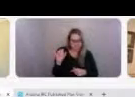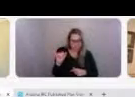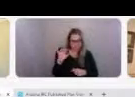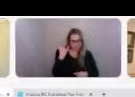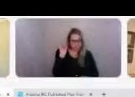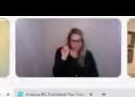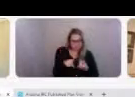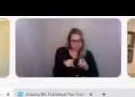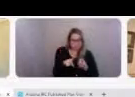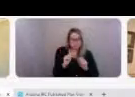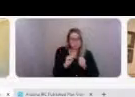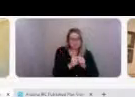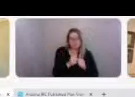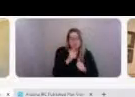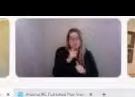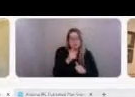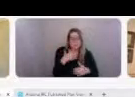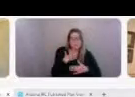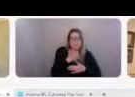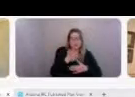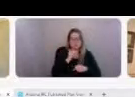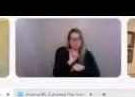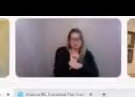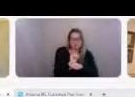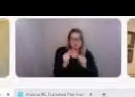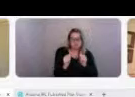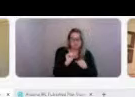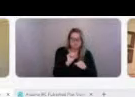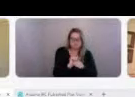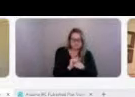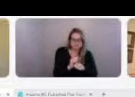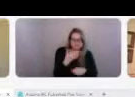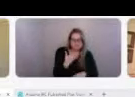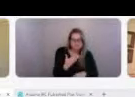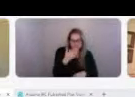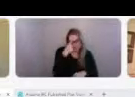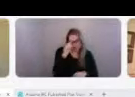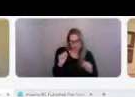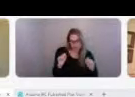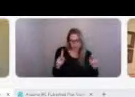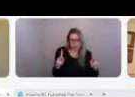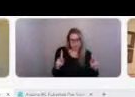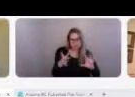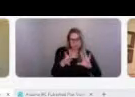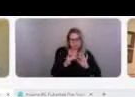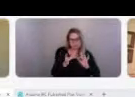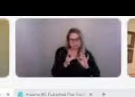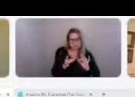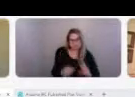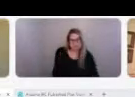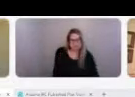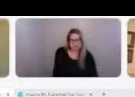so we really much appreciate the work you're doing and uh and we thank you very much for this opportunity to comment